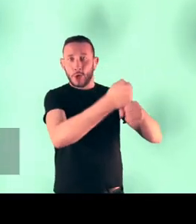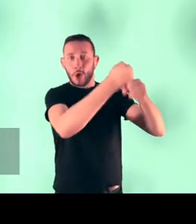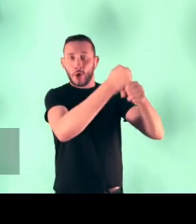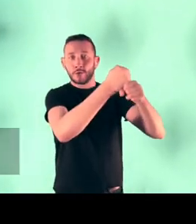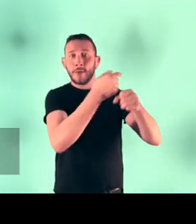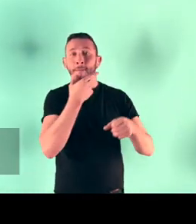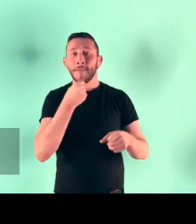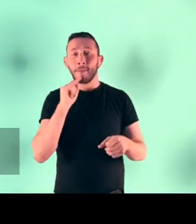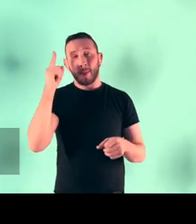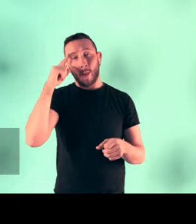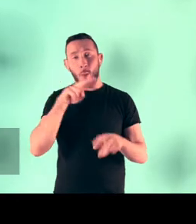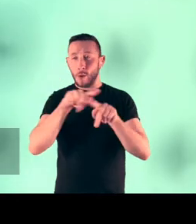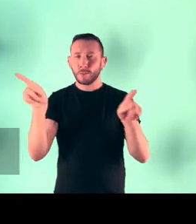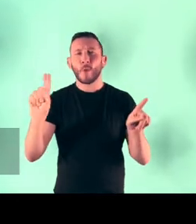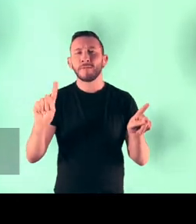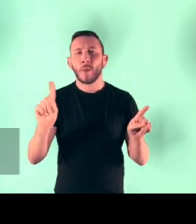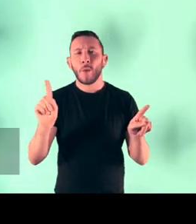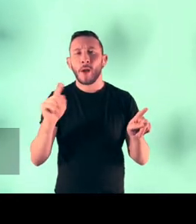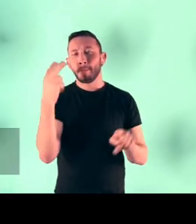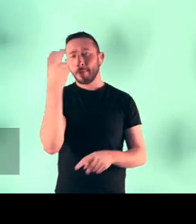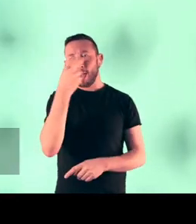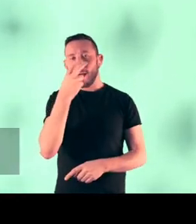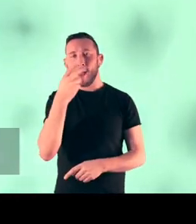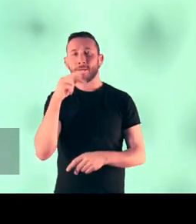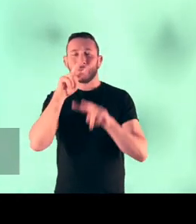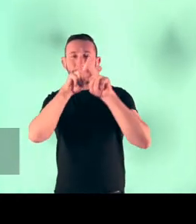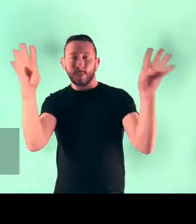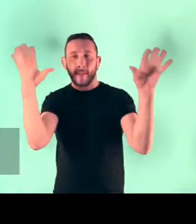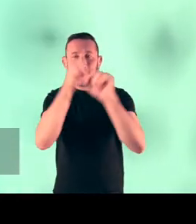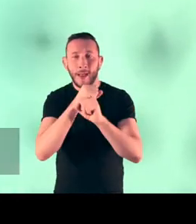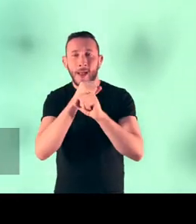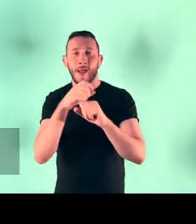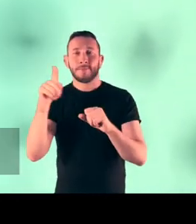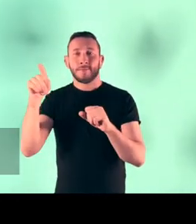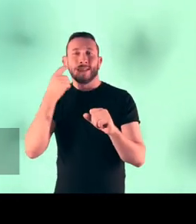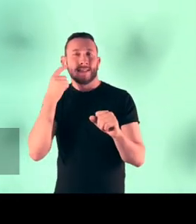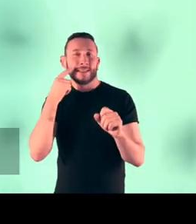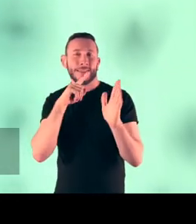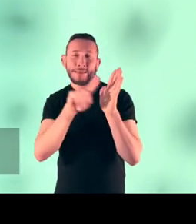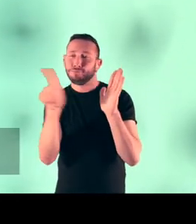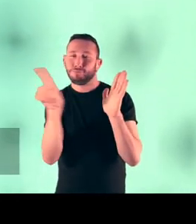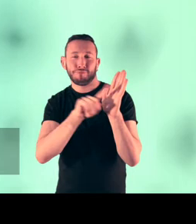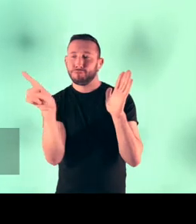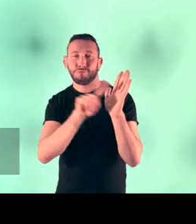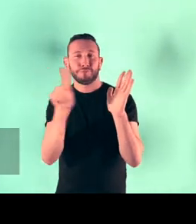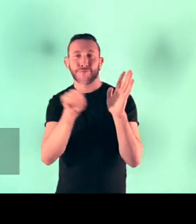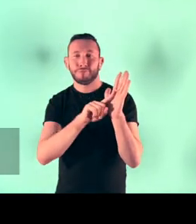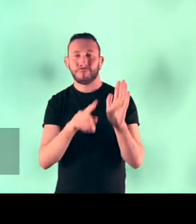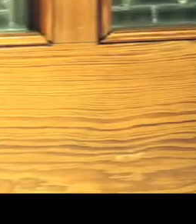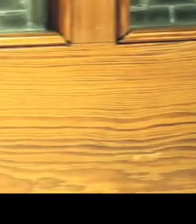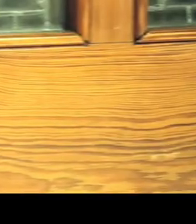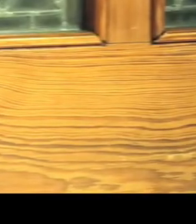chapel. What people thought it was for was blind and visually impaired people to make it easier for them to get from place to